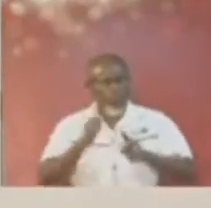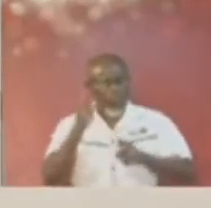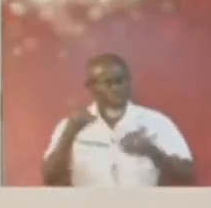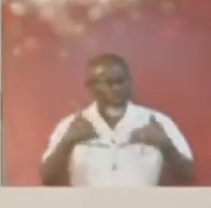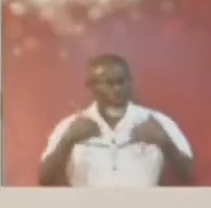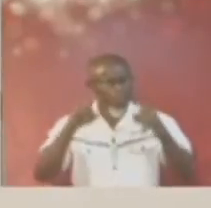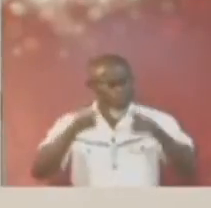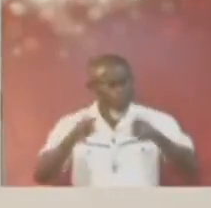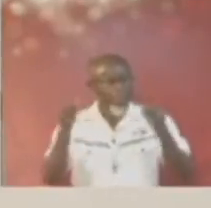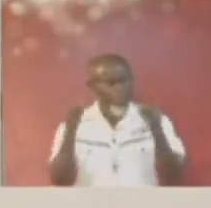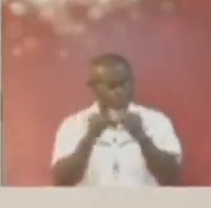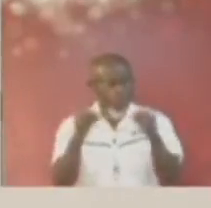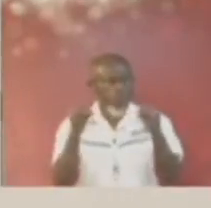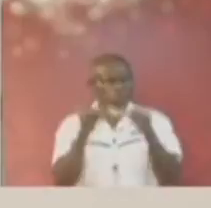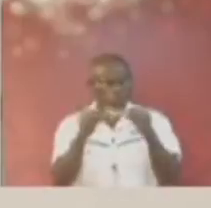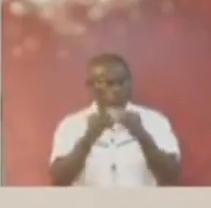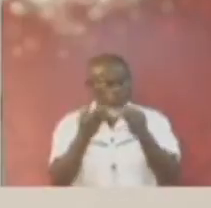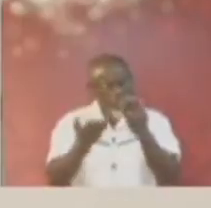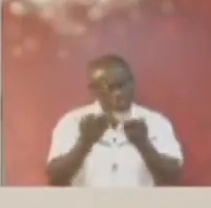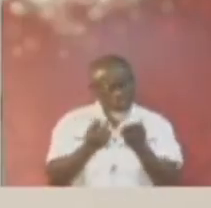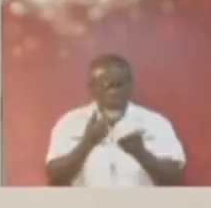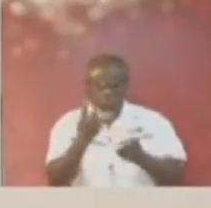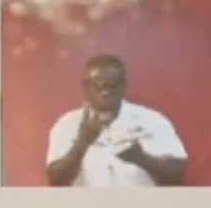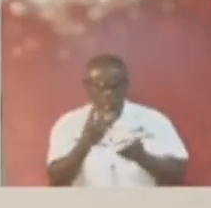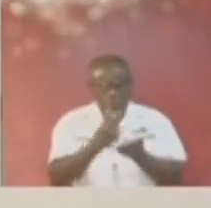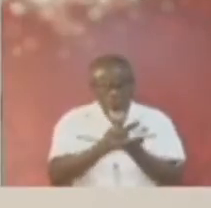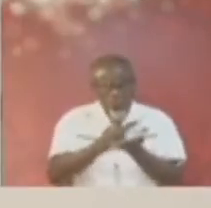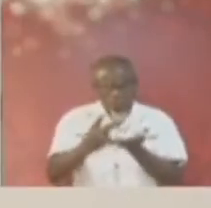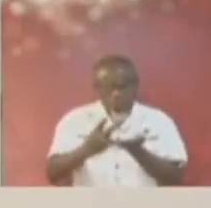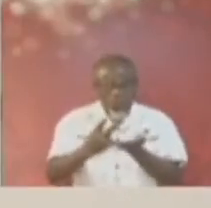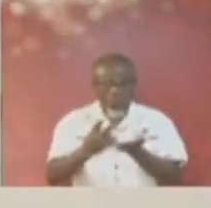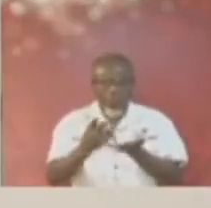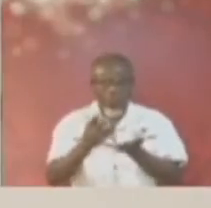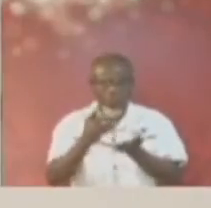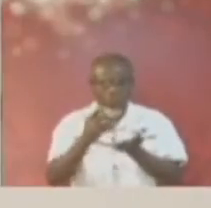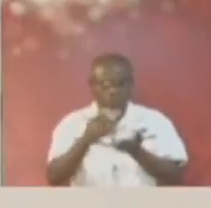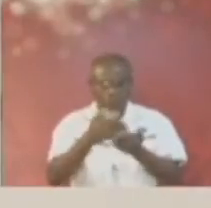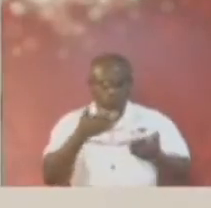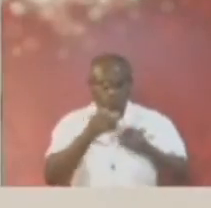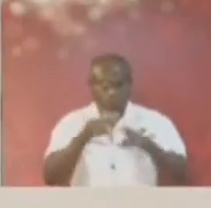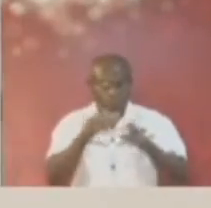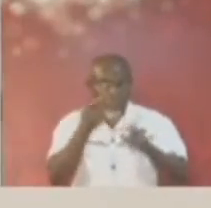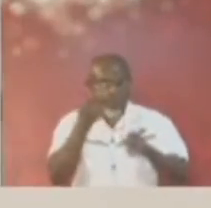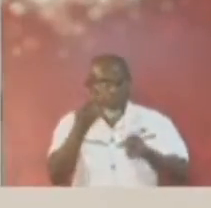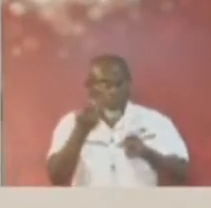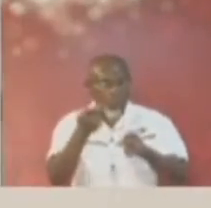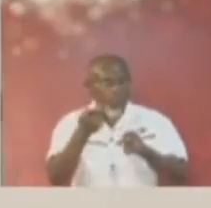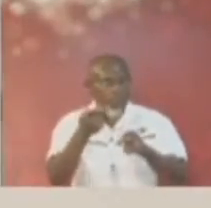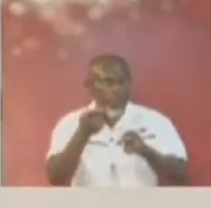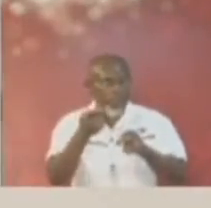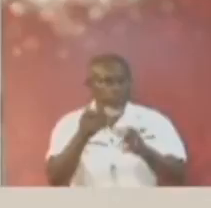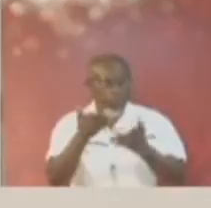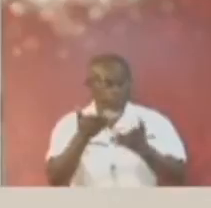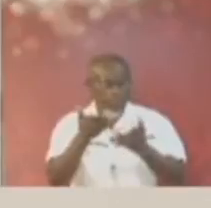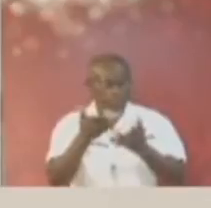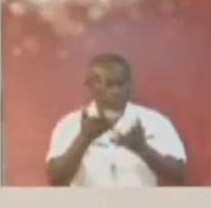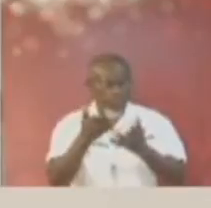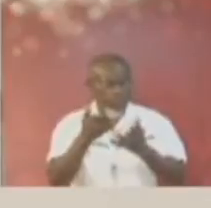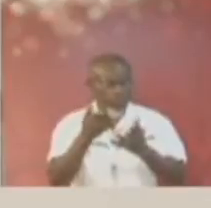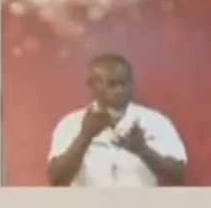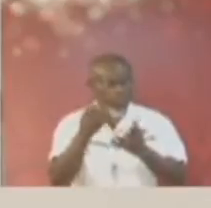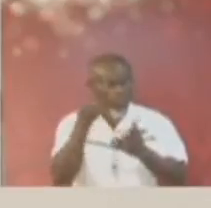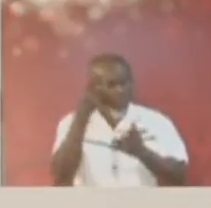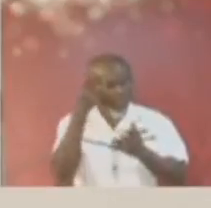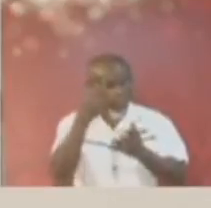be done over another 2 weeks perhaps before we could look at taking that information further to regulators.